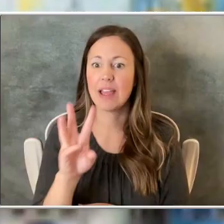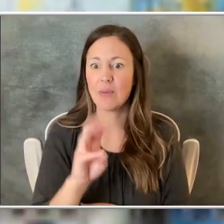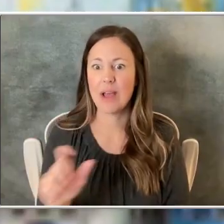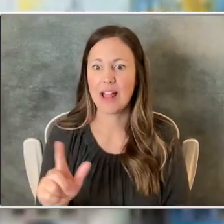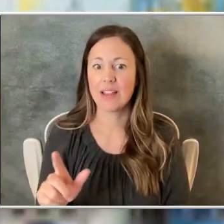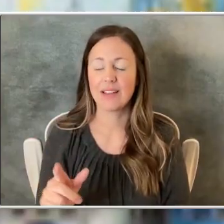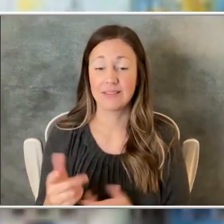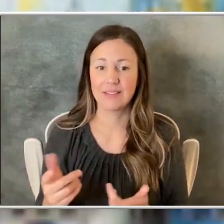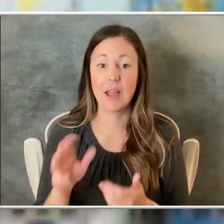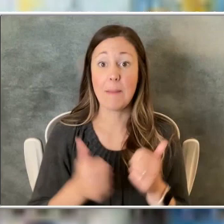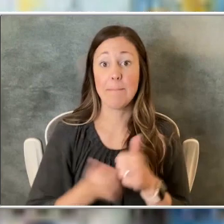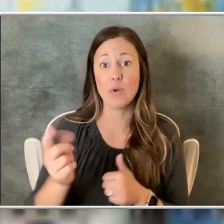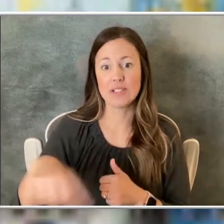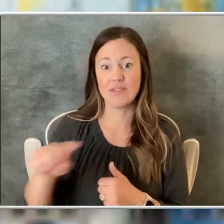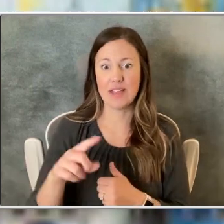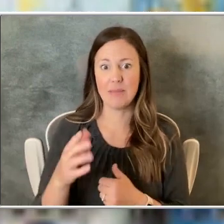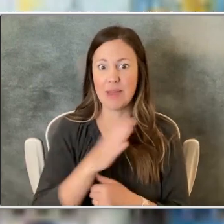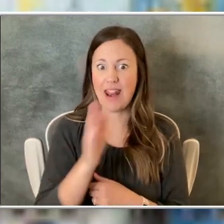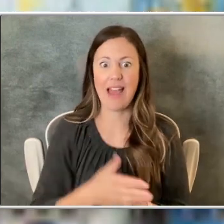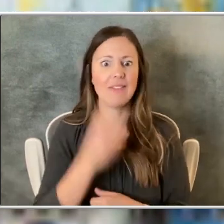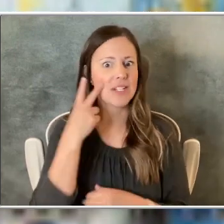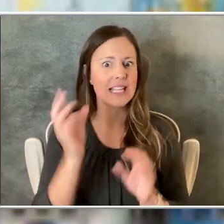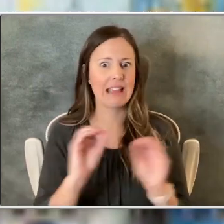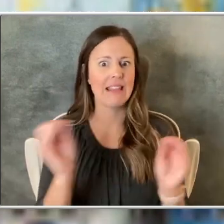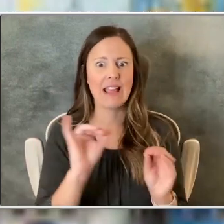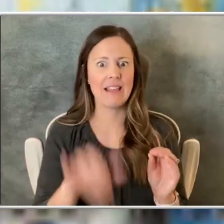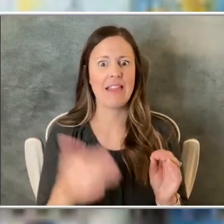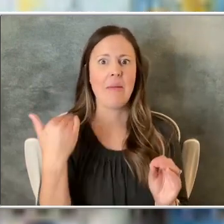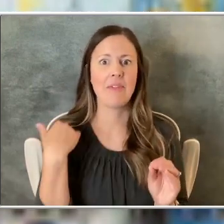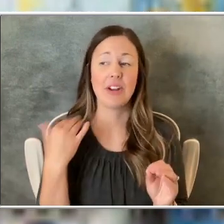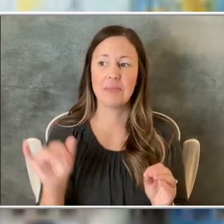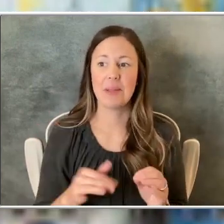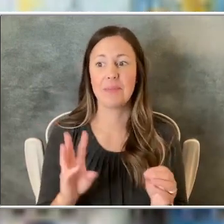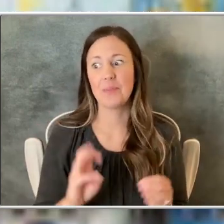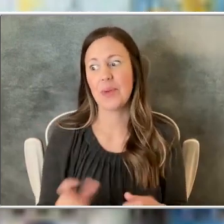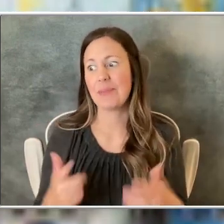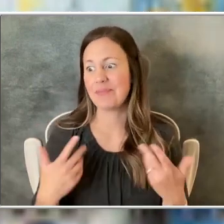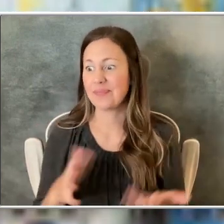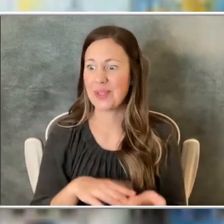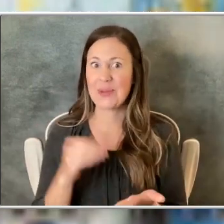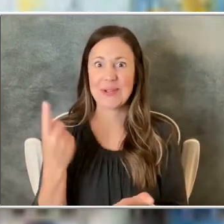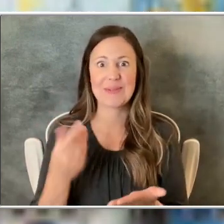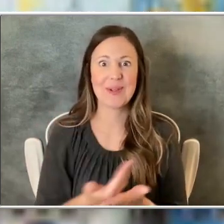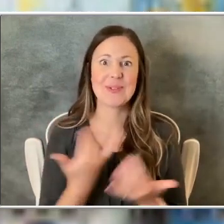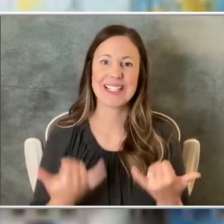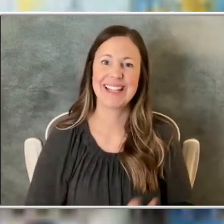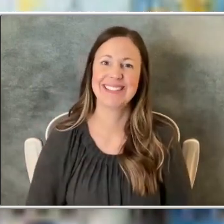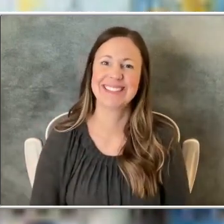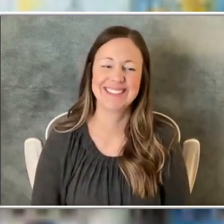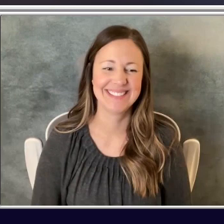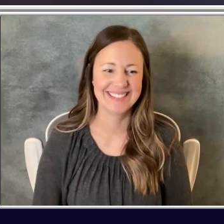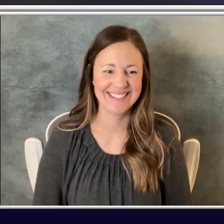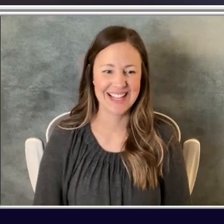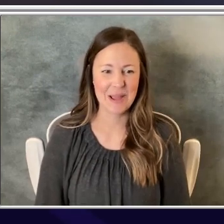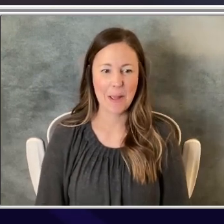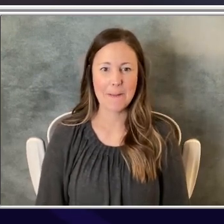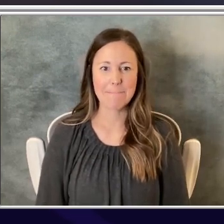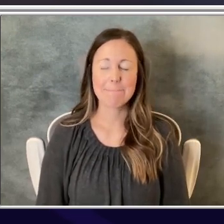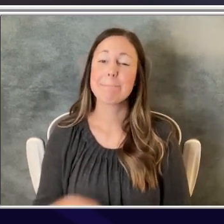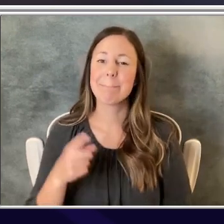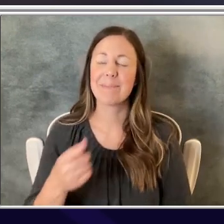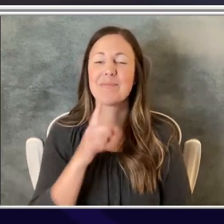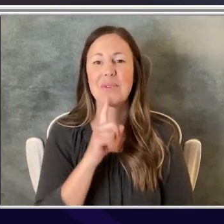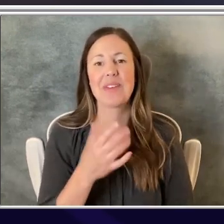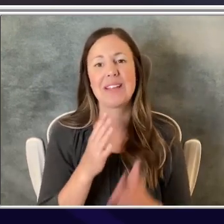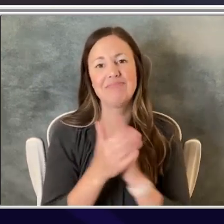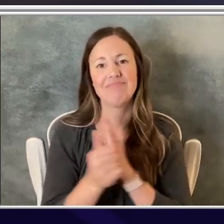like, most of them, I've never seen anything like that before. I'm like, well, you learned something new today. You are a good teacher. You're just living